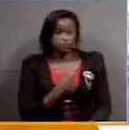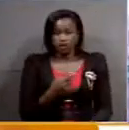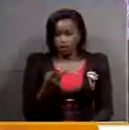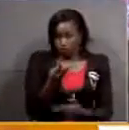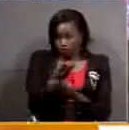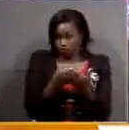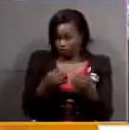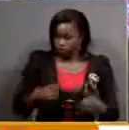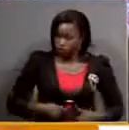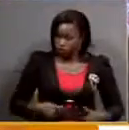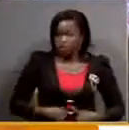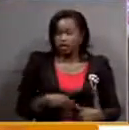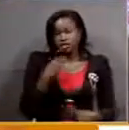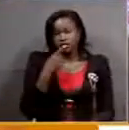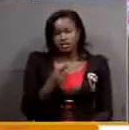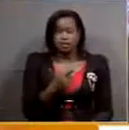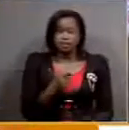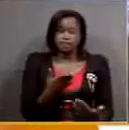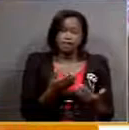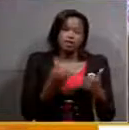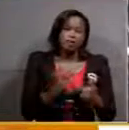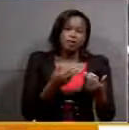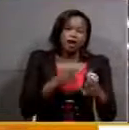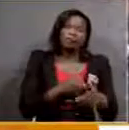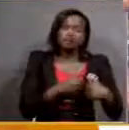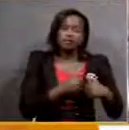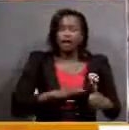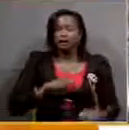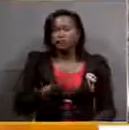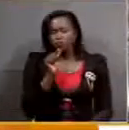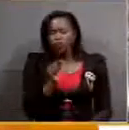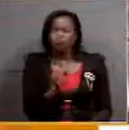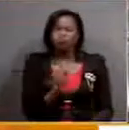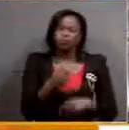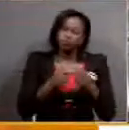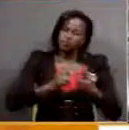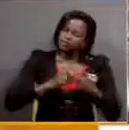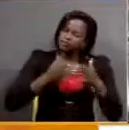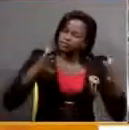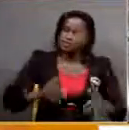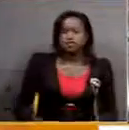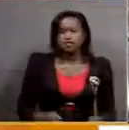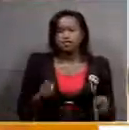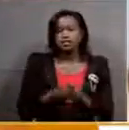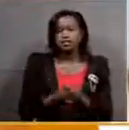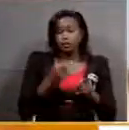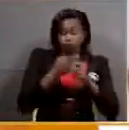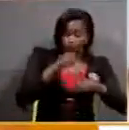adolescents, say early relationships among adolescents is still a major challenge that tends to divert them from